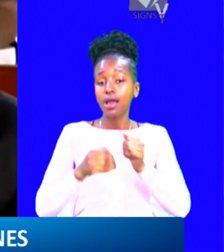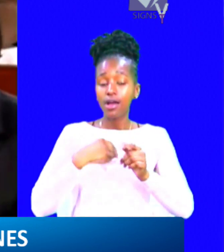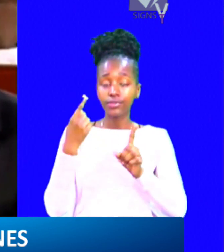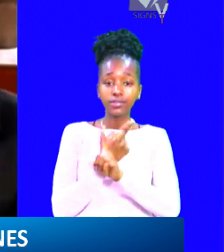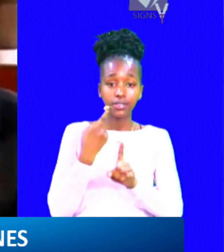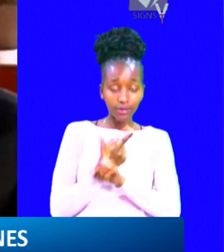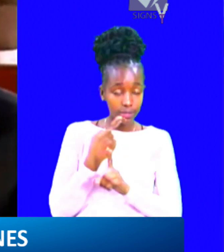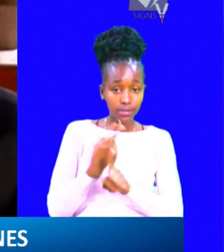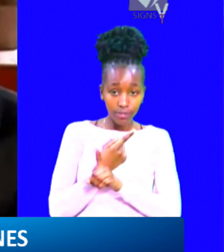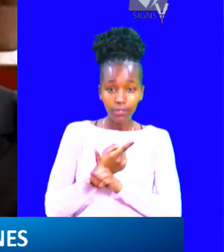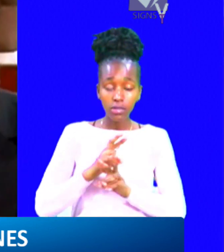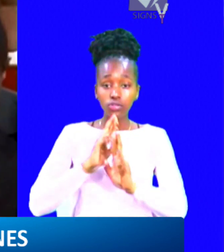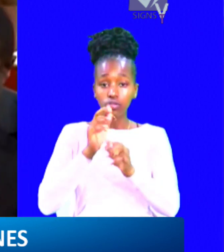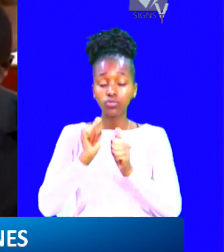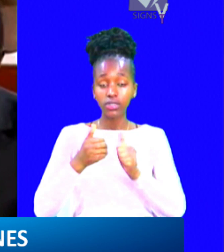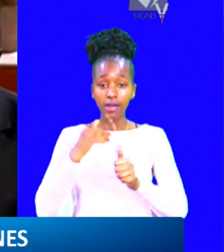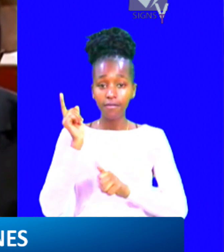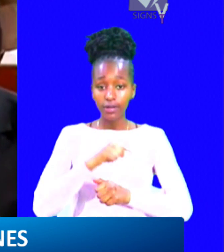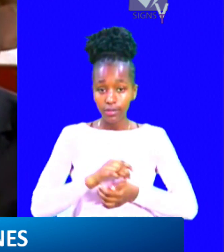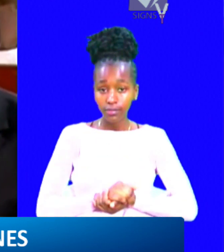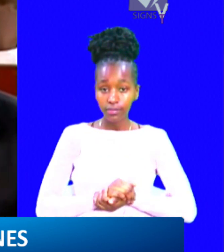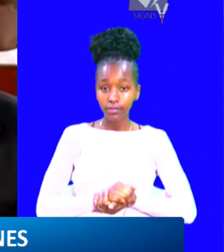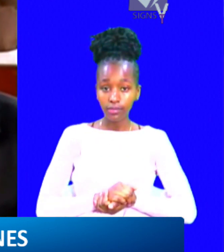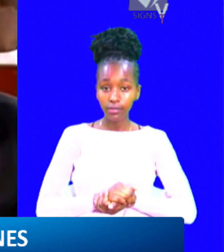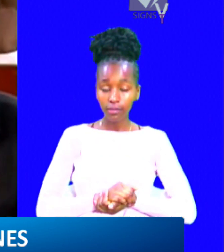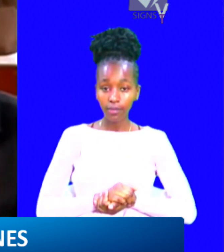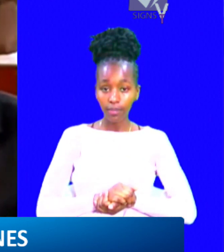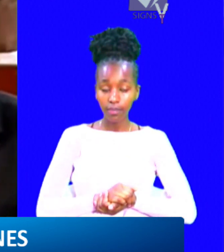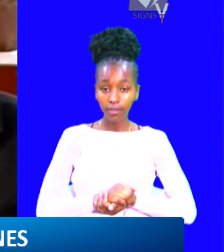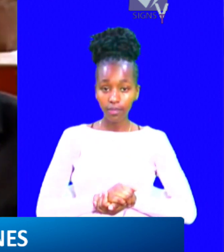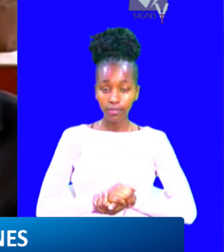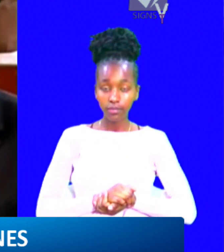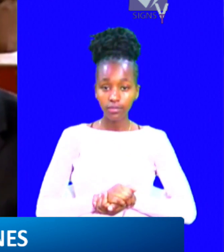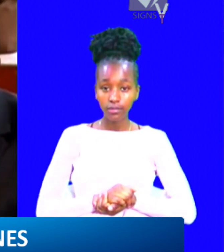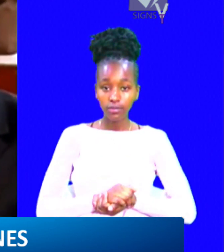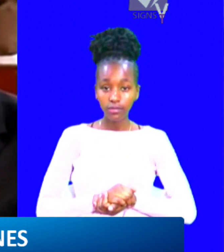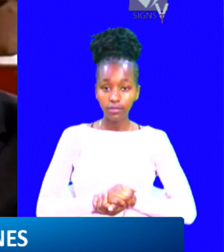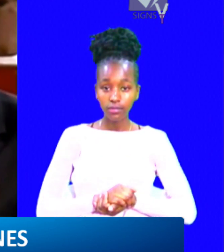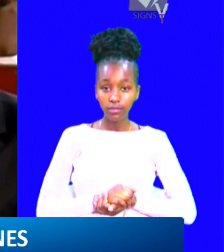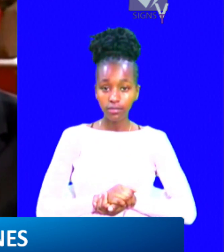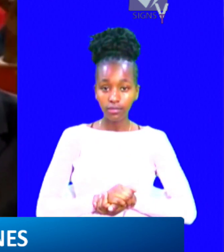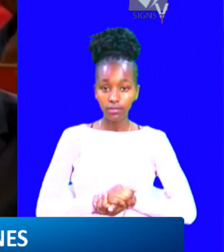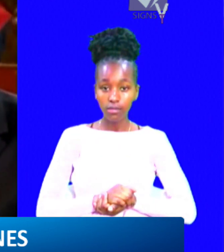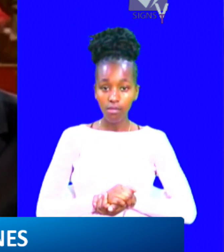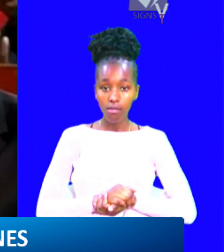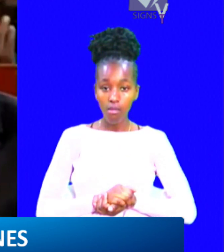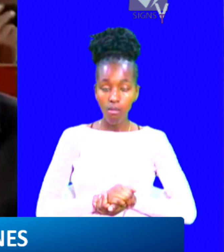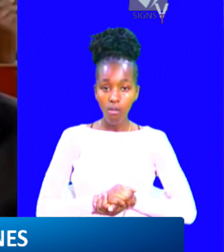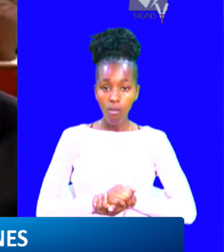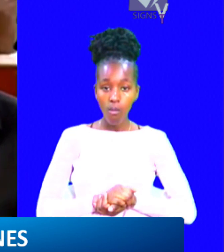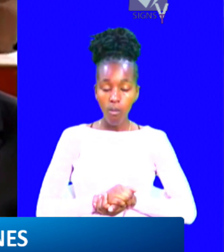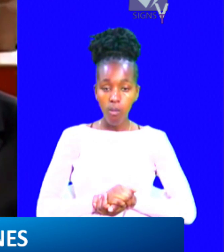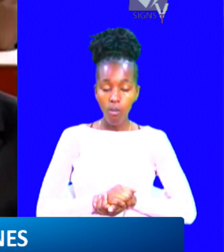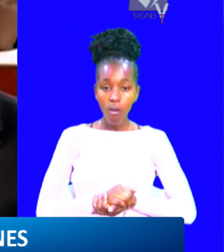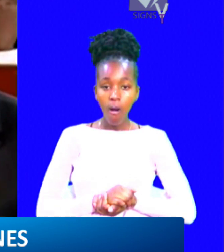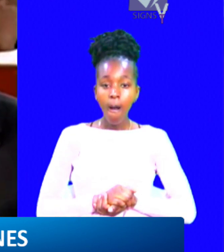precipice, has reached the cliff, it has always pulled back, and we can't take it for granted. We must be thankful to the